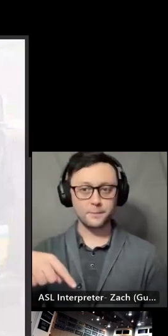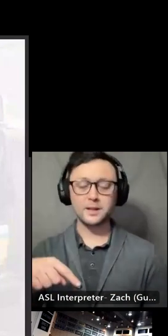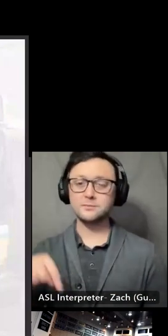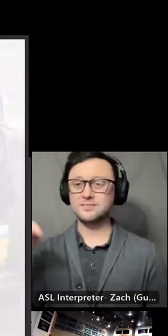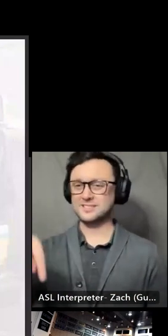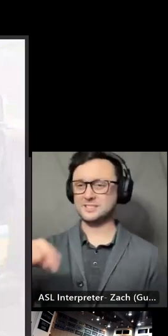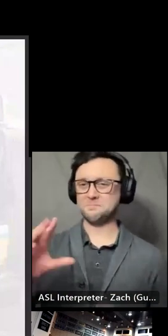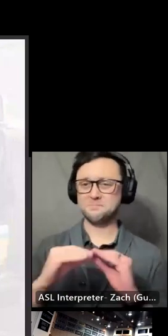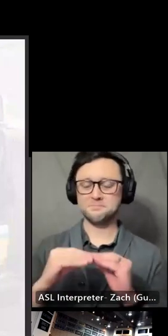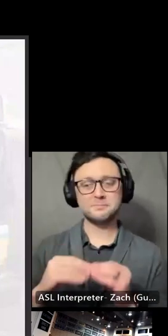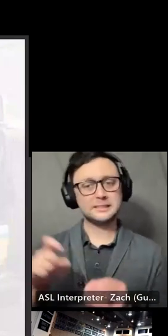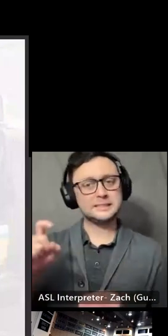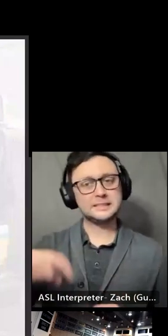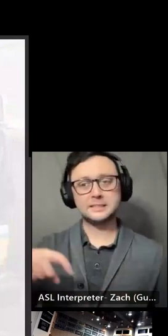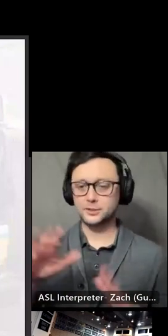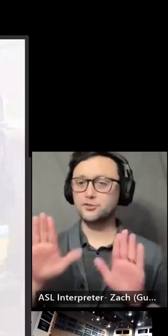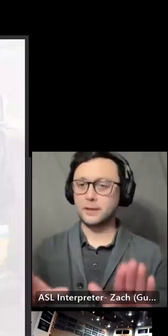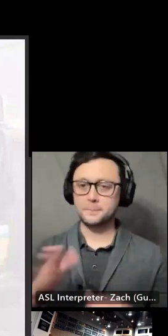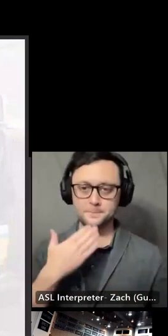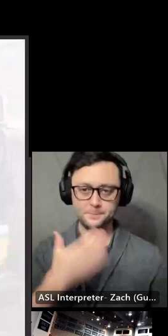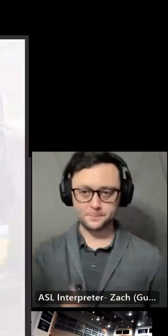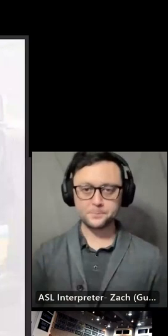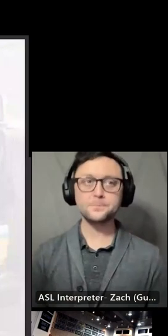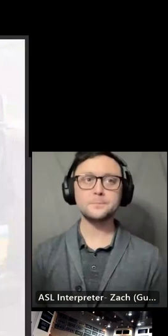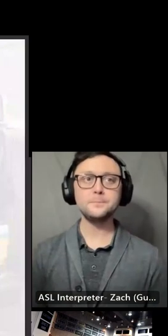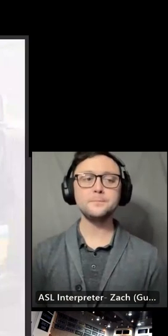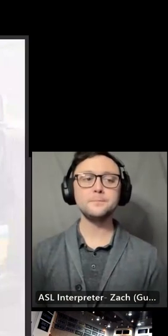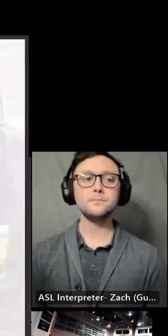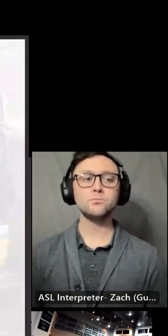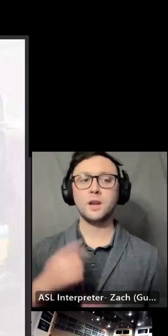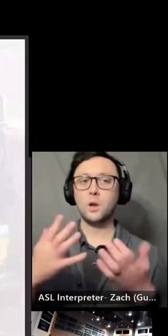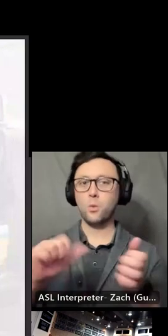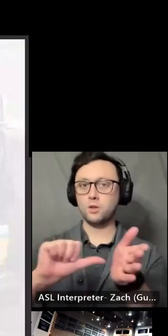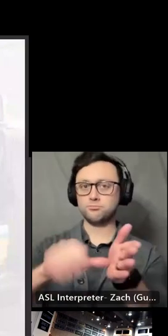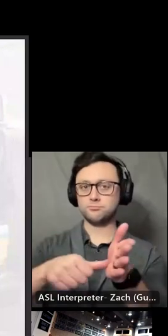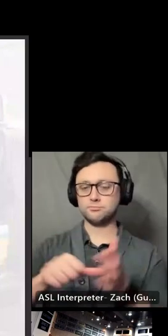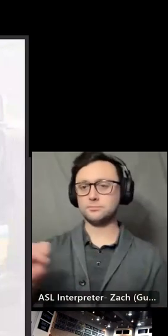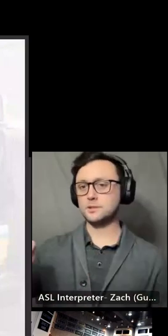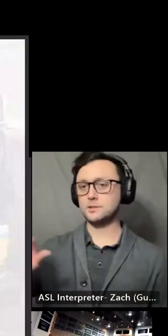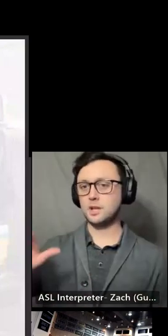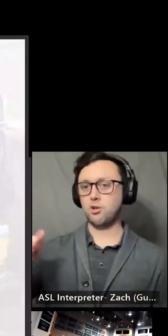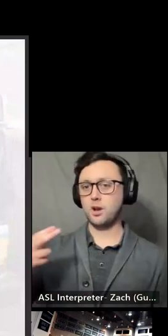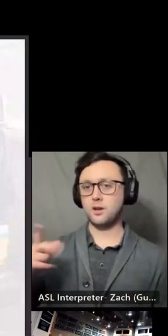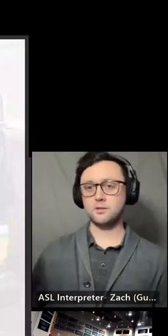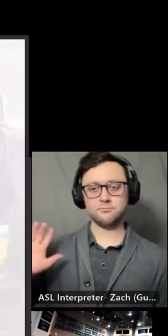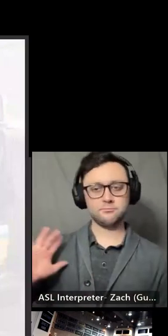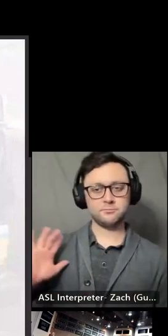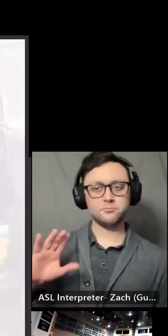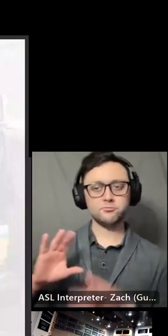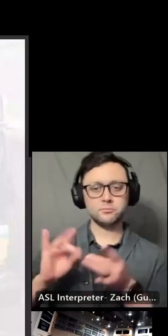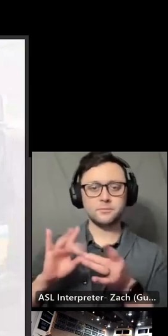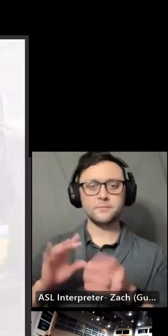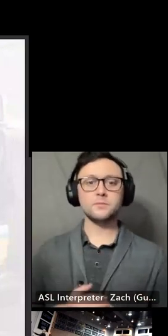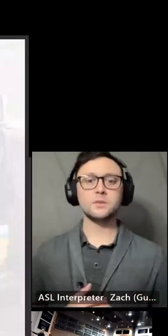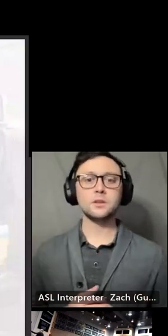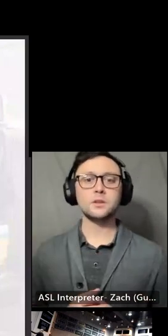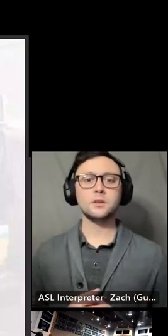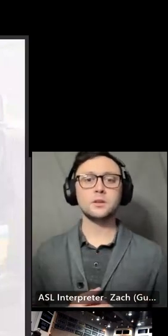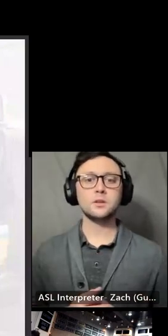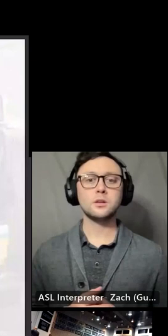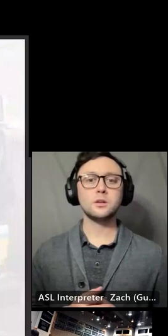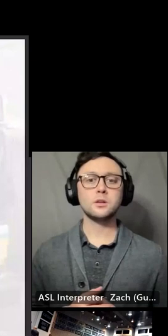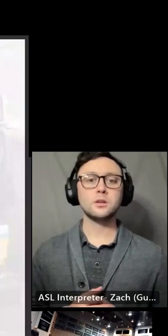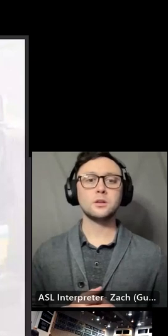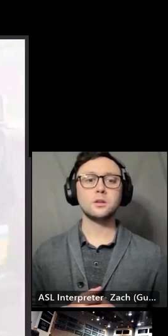great. And just I want to reiterate what Sarah said. The T can do this. They can make